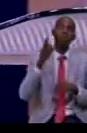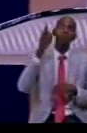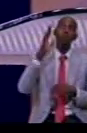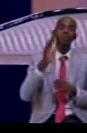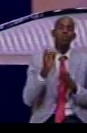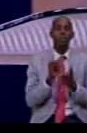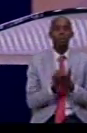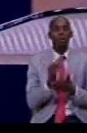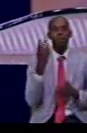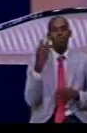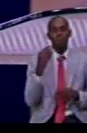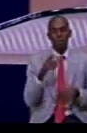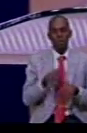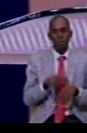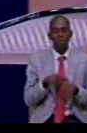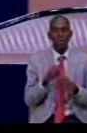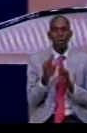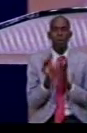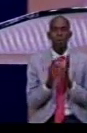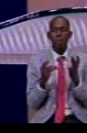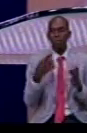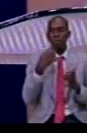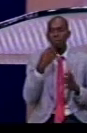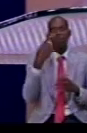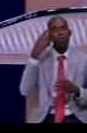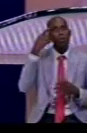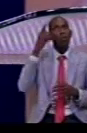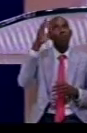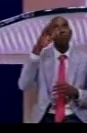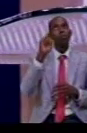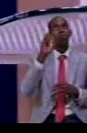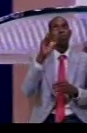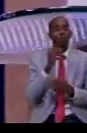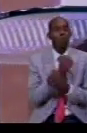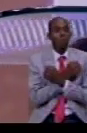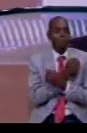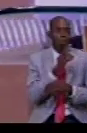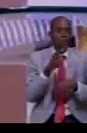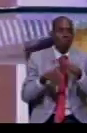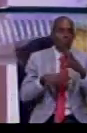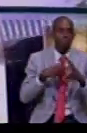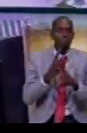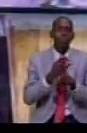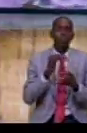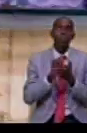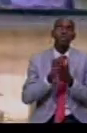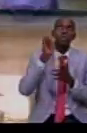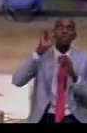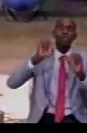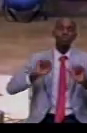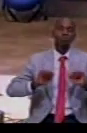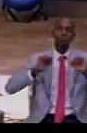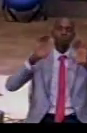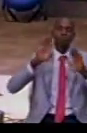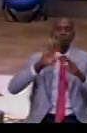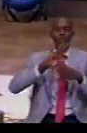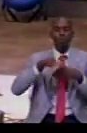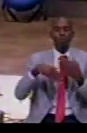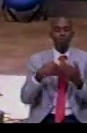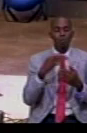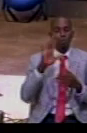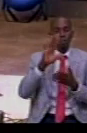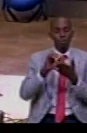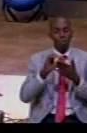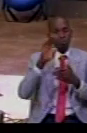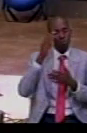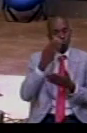time that the Bible talks about, for God so loved the world that he gave his only begotten son, that whosoever